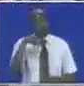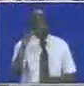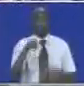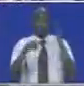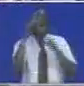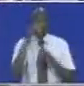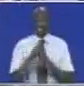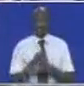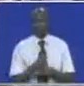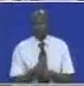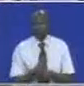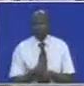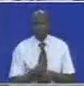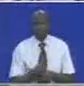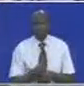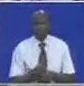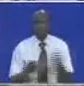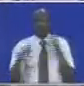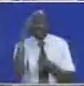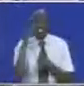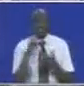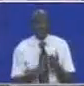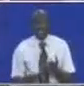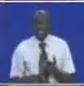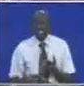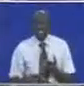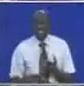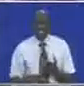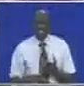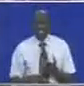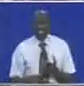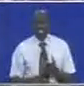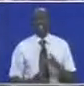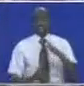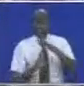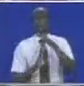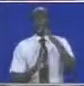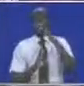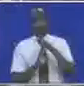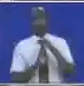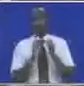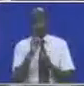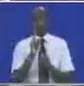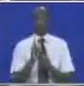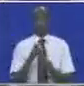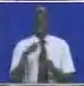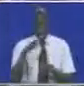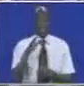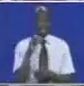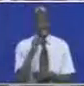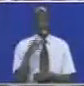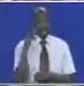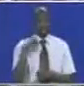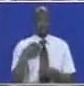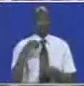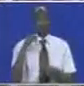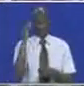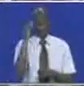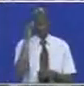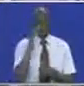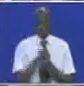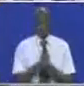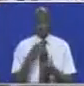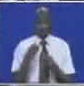university. And university is like the topmost place you go for in terms